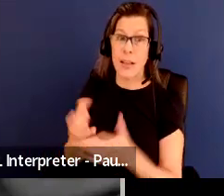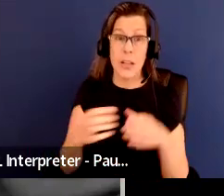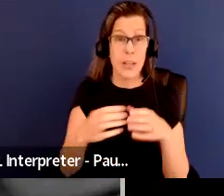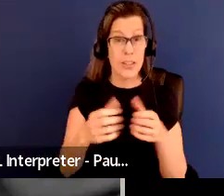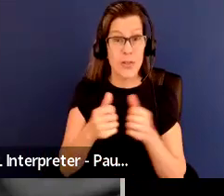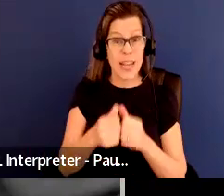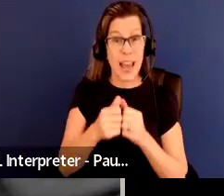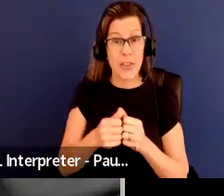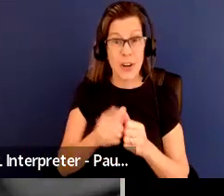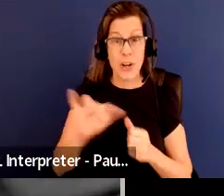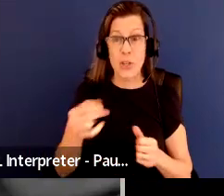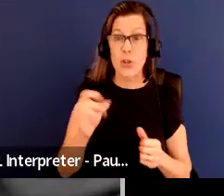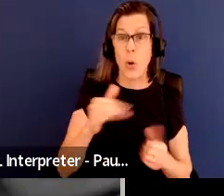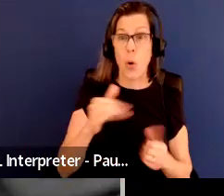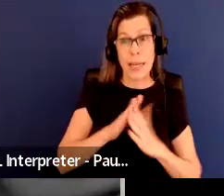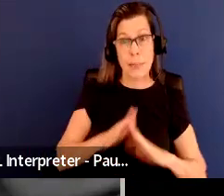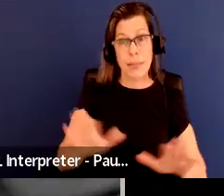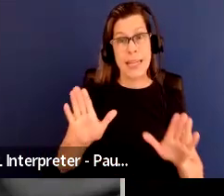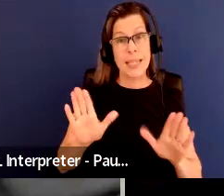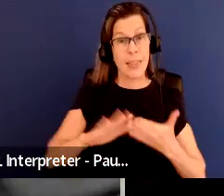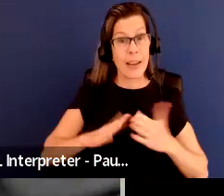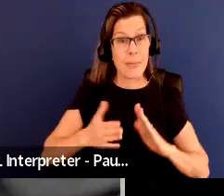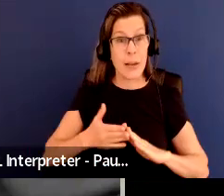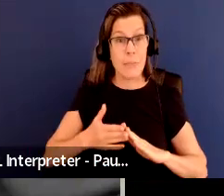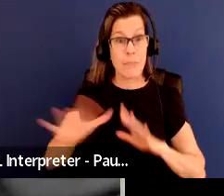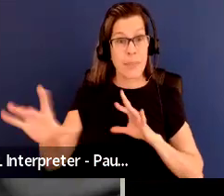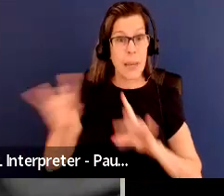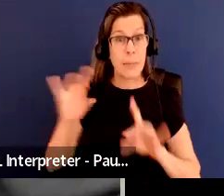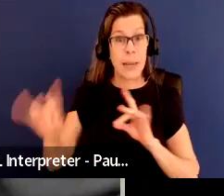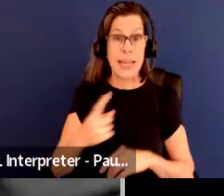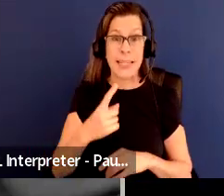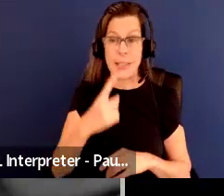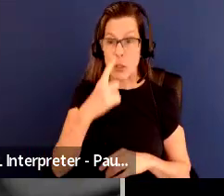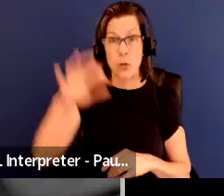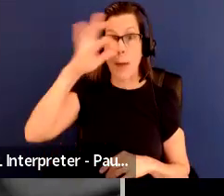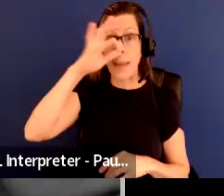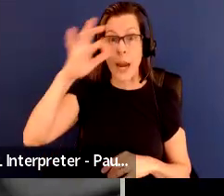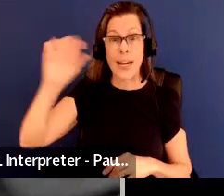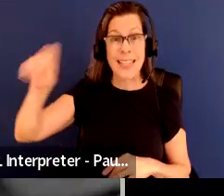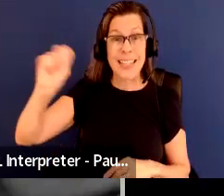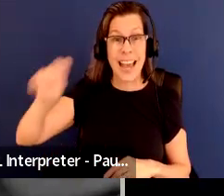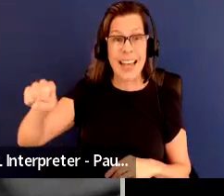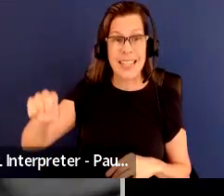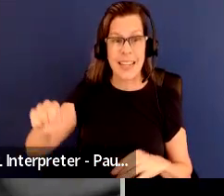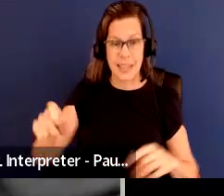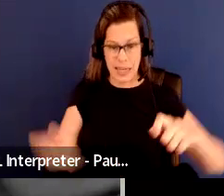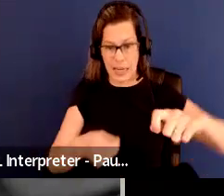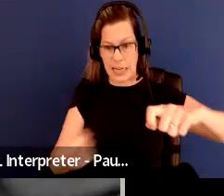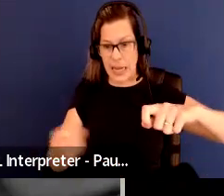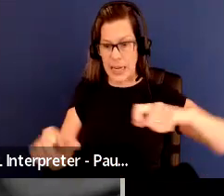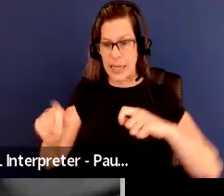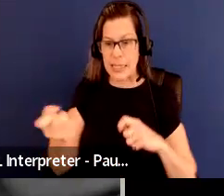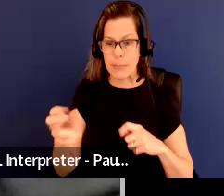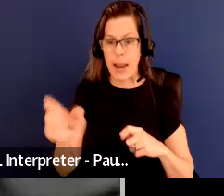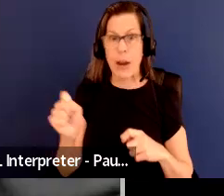there's peace in the community. Picking strawberries, yes. Cutting asparagus with my best friend